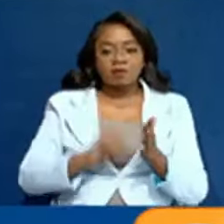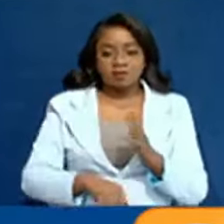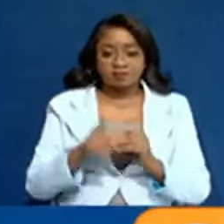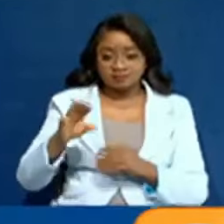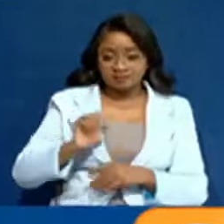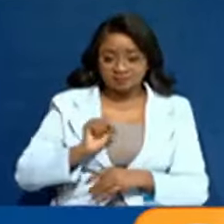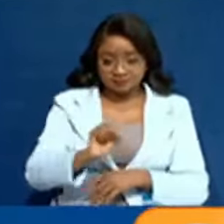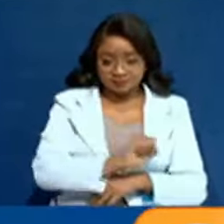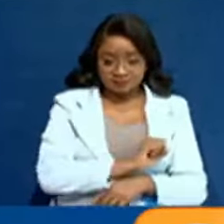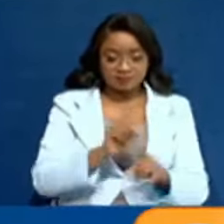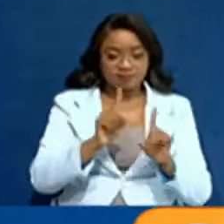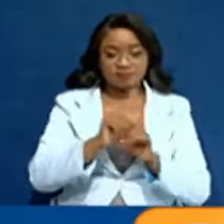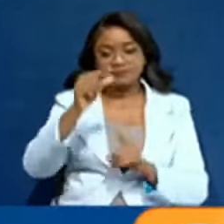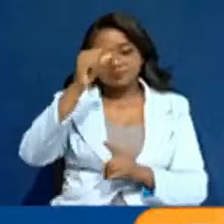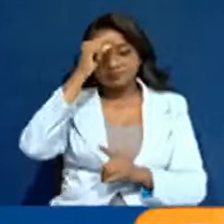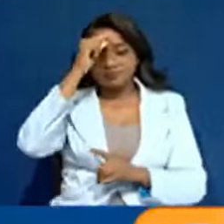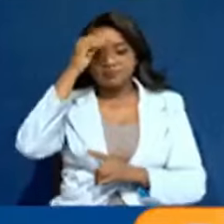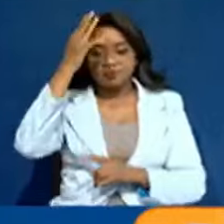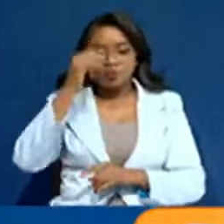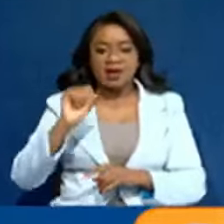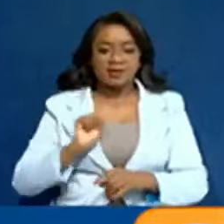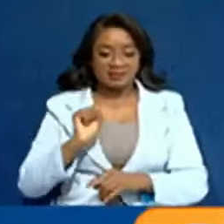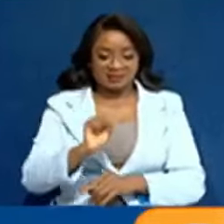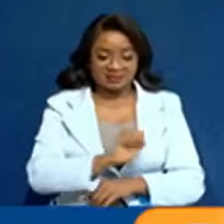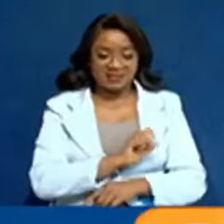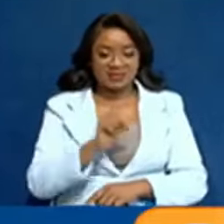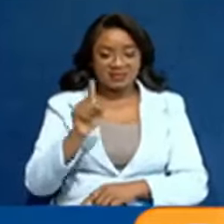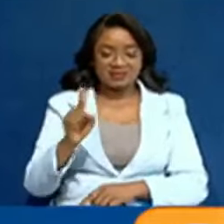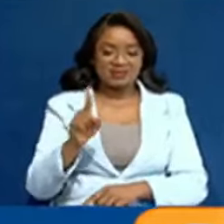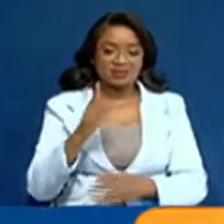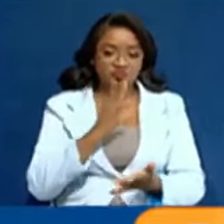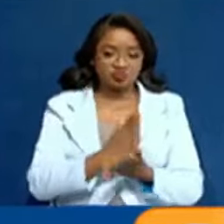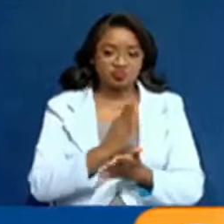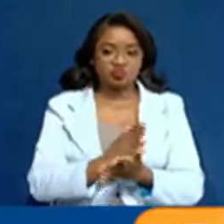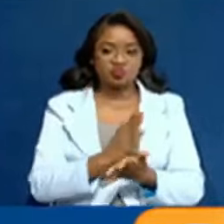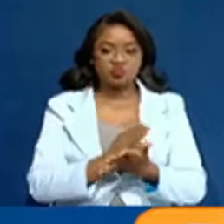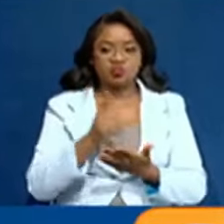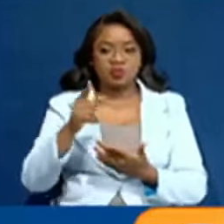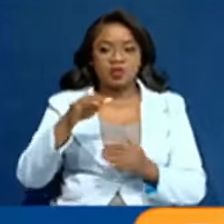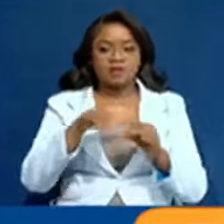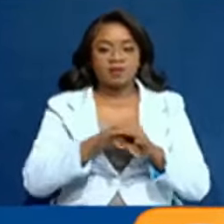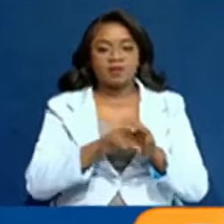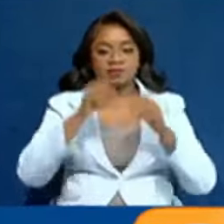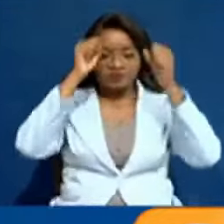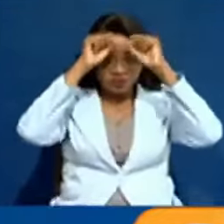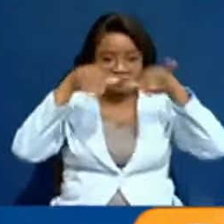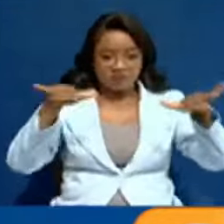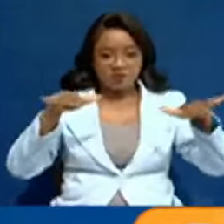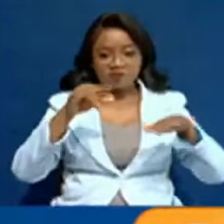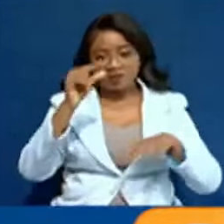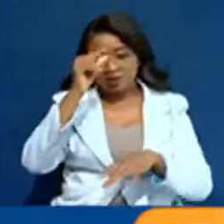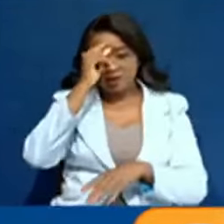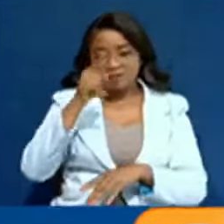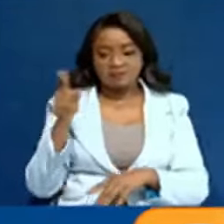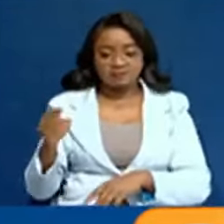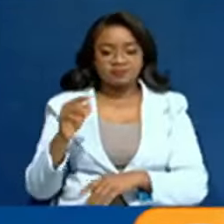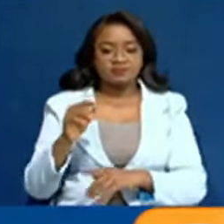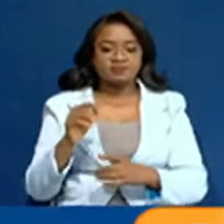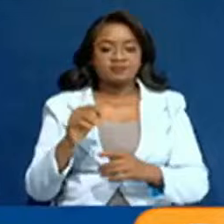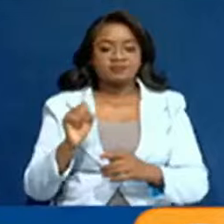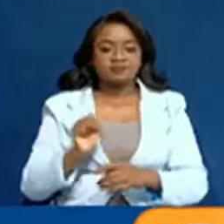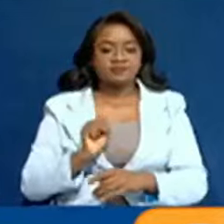the government, because the Senate are the custodians of the devolved governments, the Senate should now